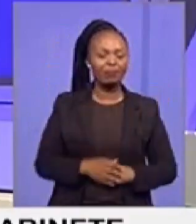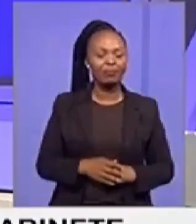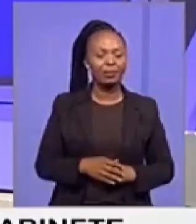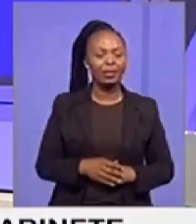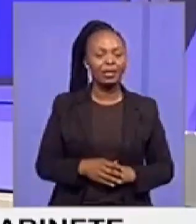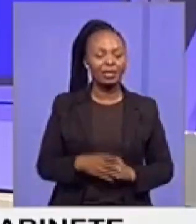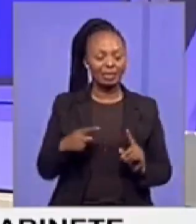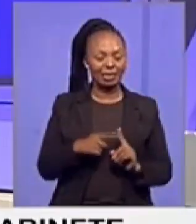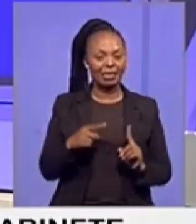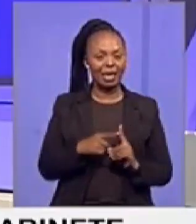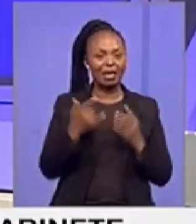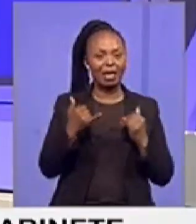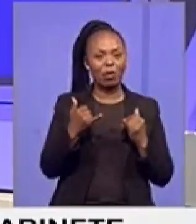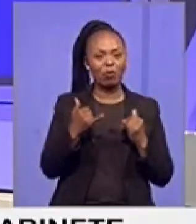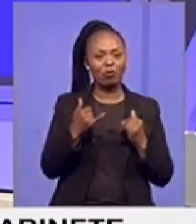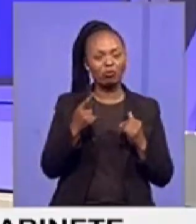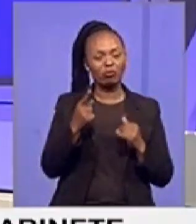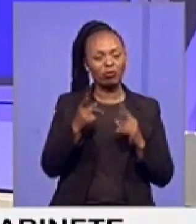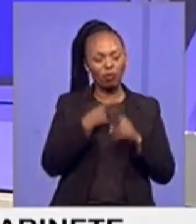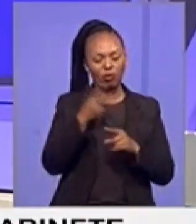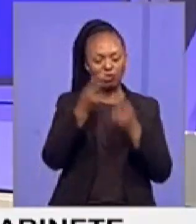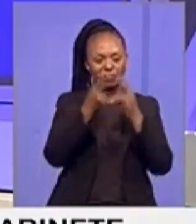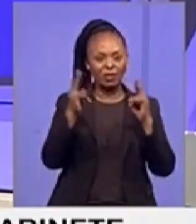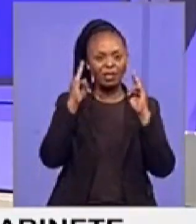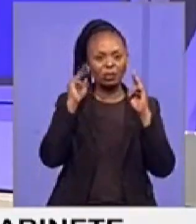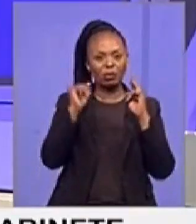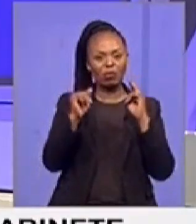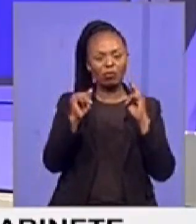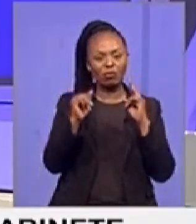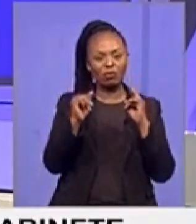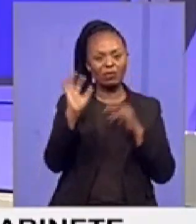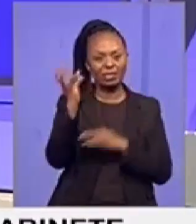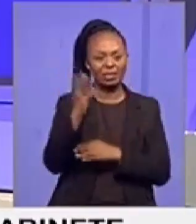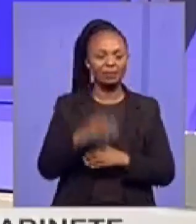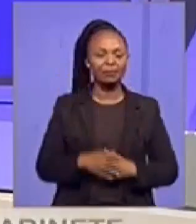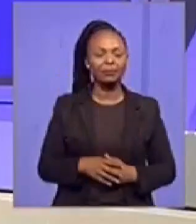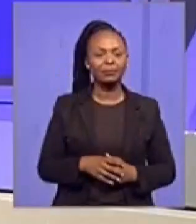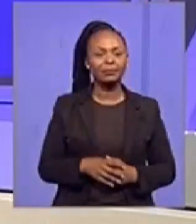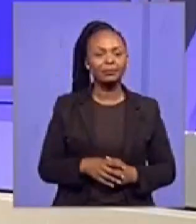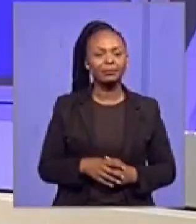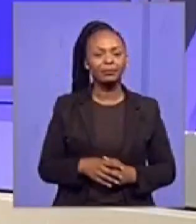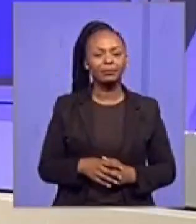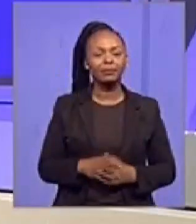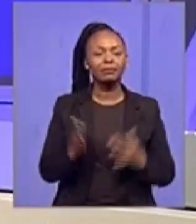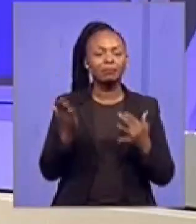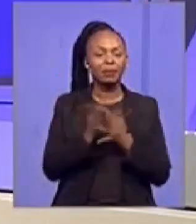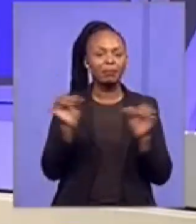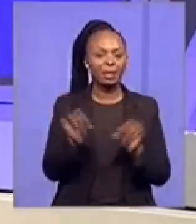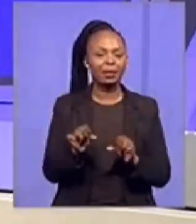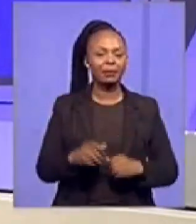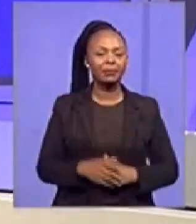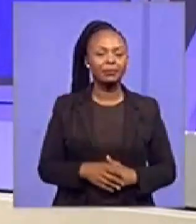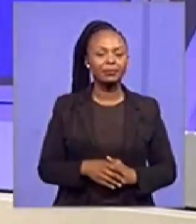e le mohlophuli tabeng tsa dipolotiki ho tswa University ya Freestata re tla fetela papatsong